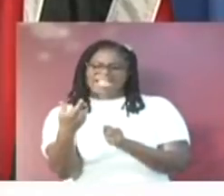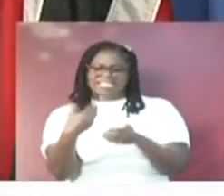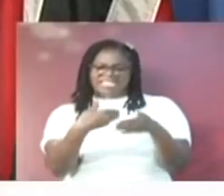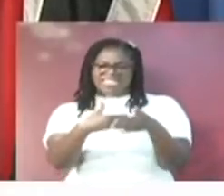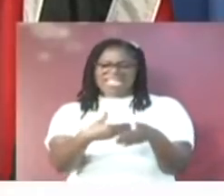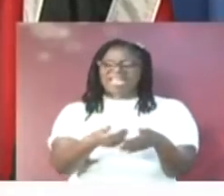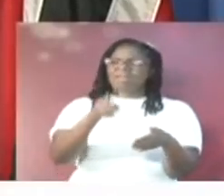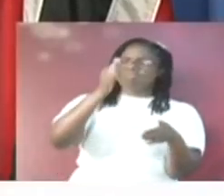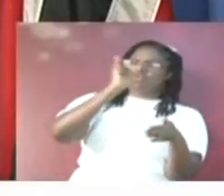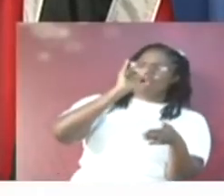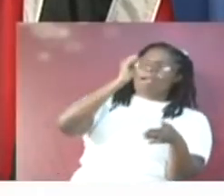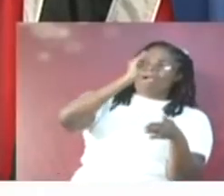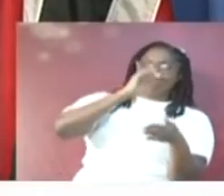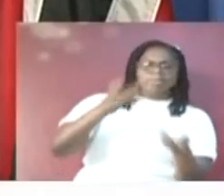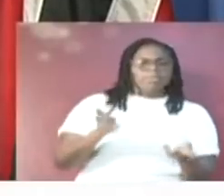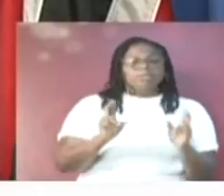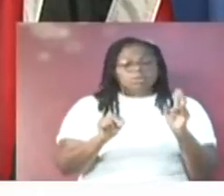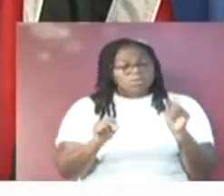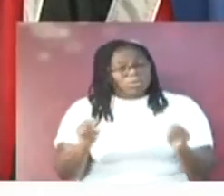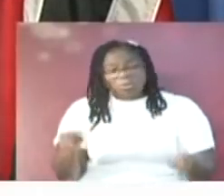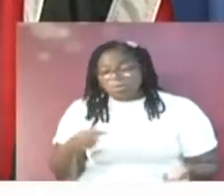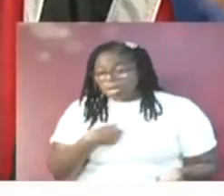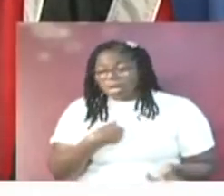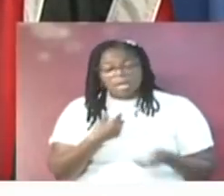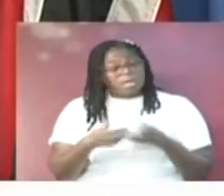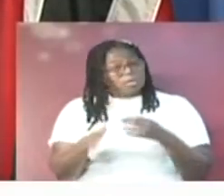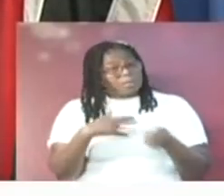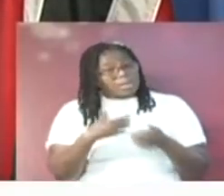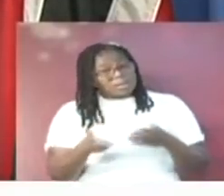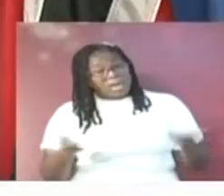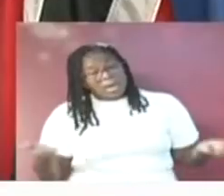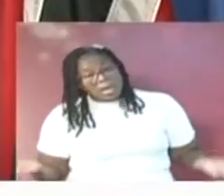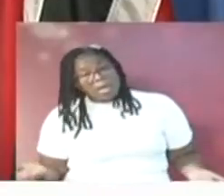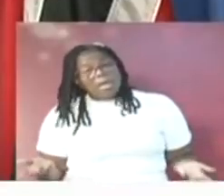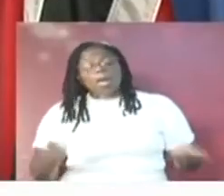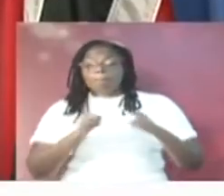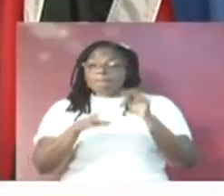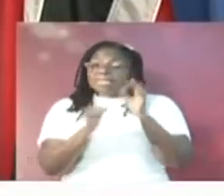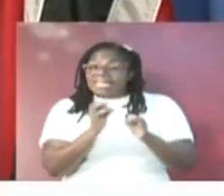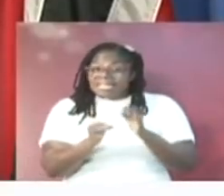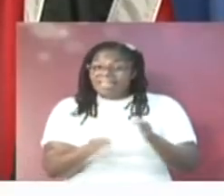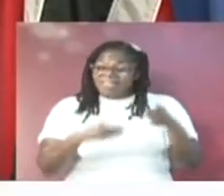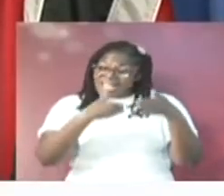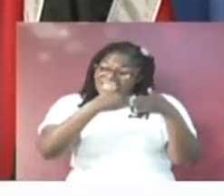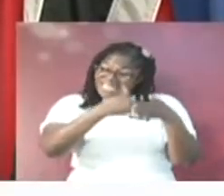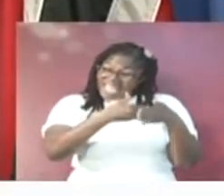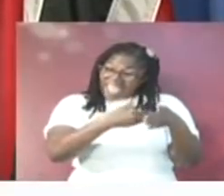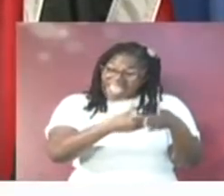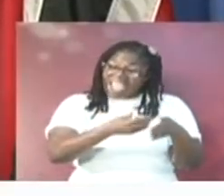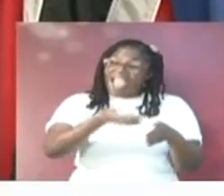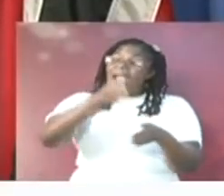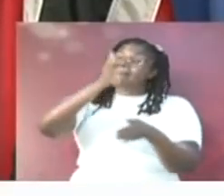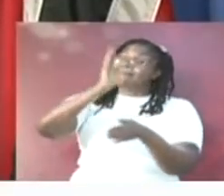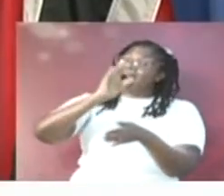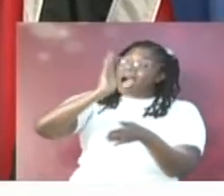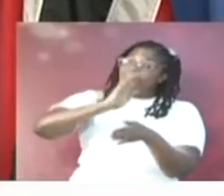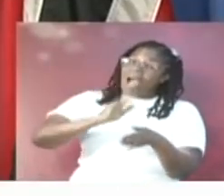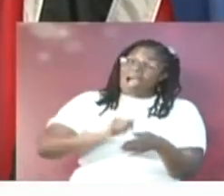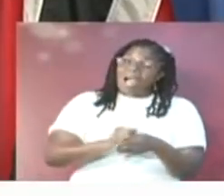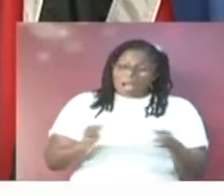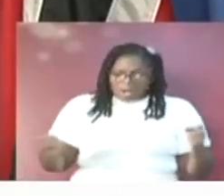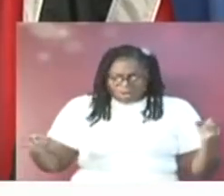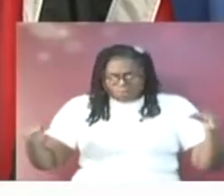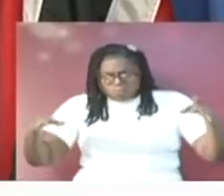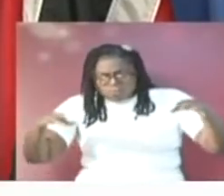it results in congregation in the neighborhood of the rum shop or in smartmanism in trying to beat the